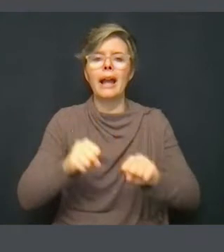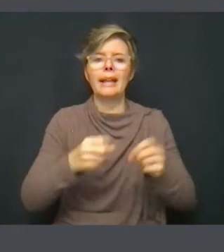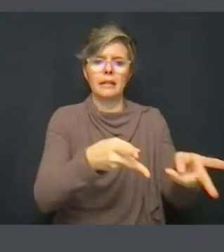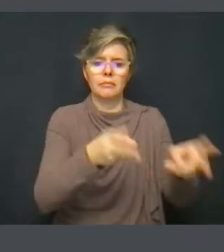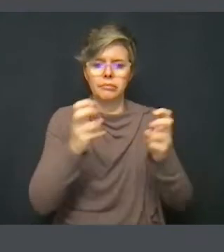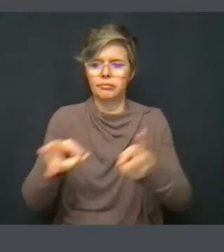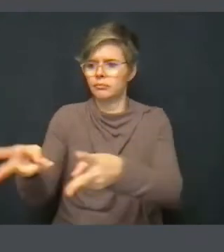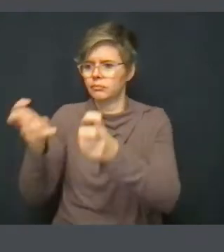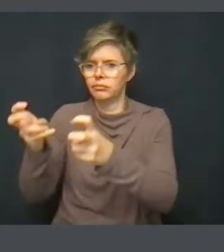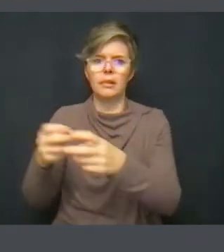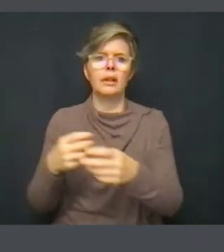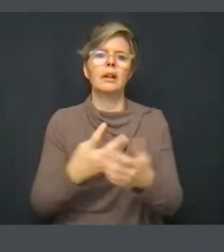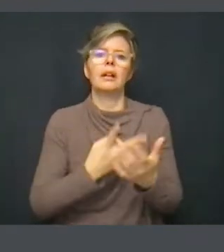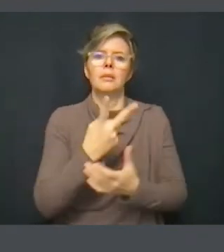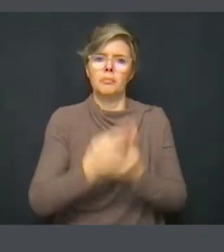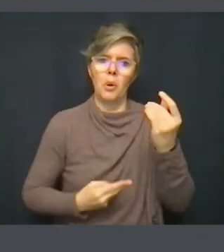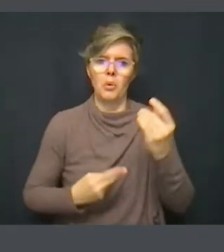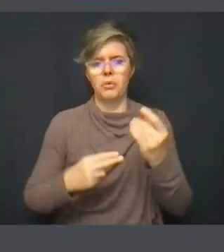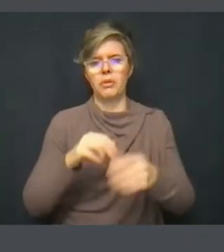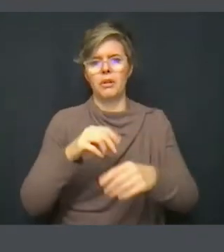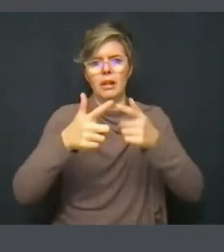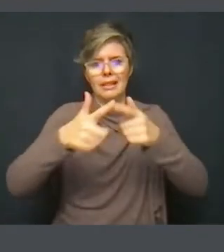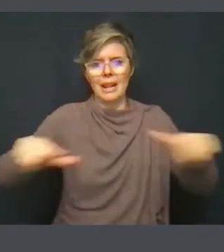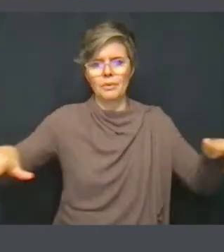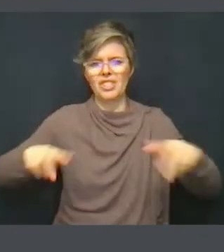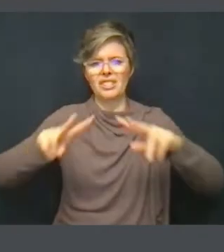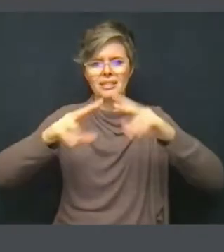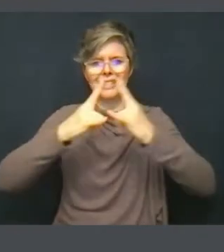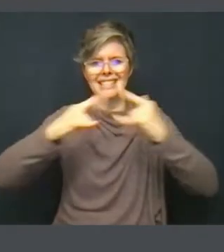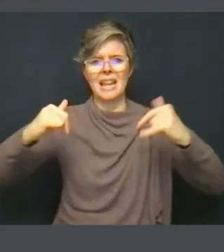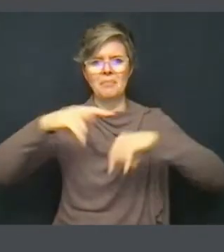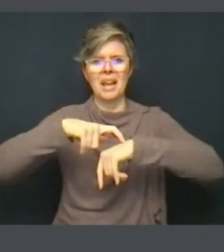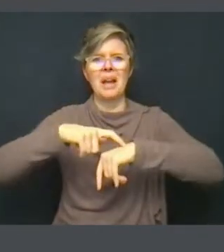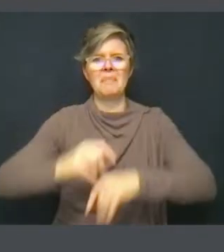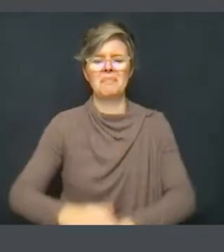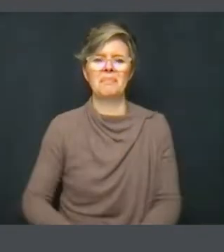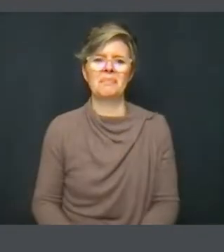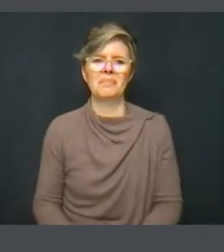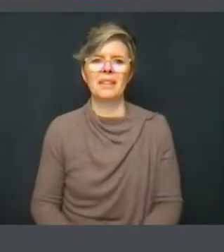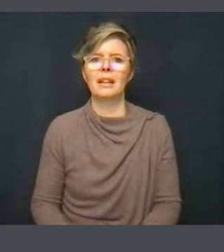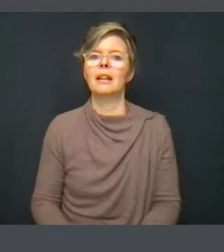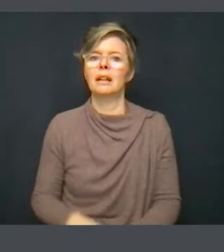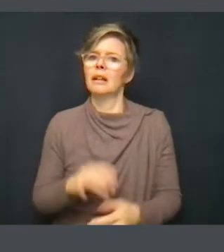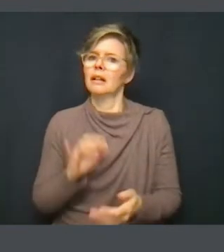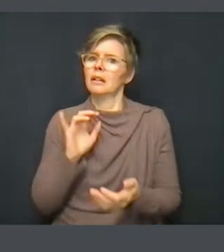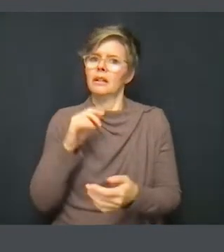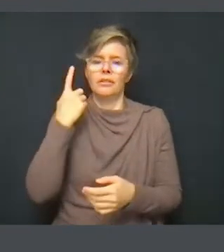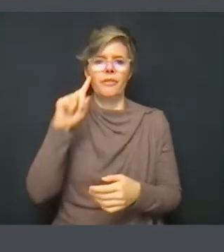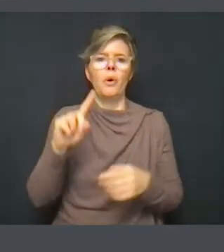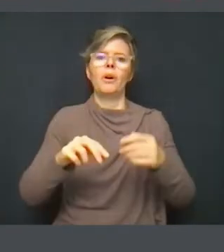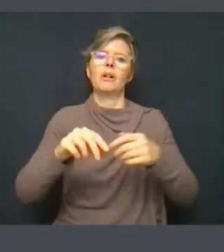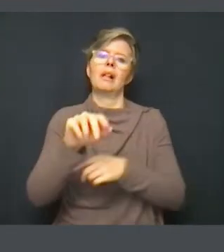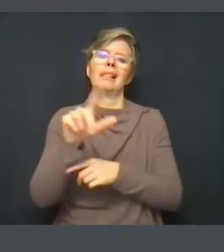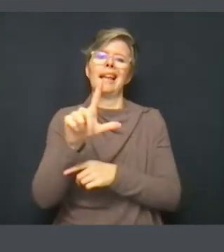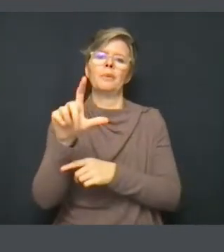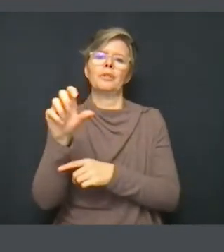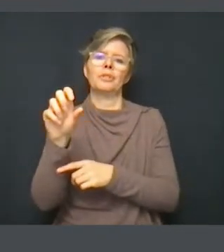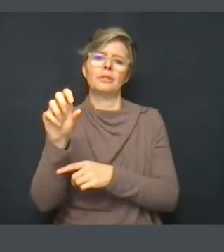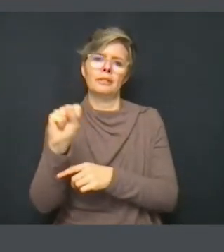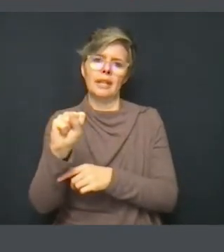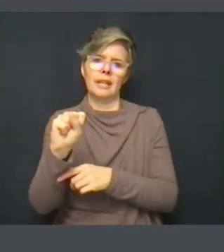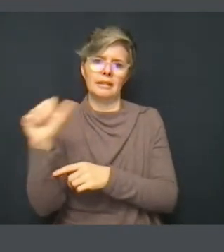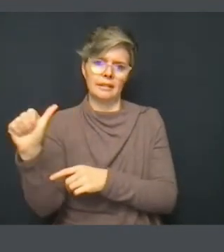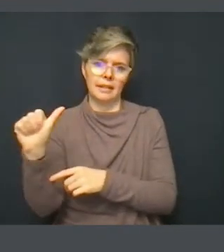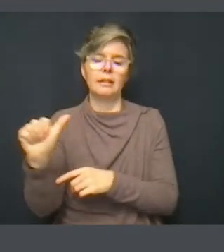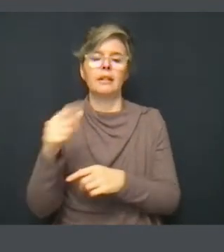language at the same time. And we know that it's a gold standard for expressive language assessment for both monolingual kids